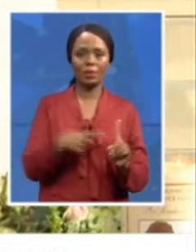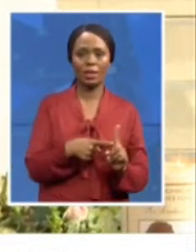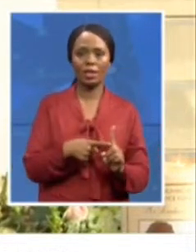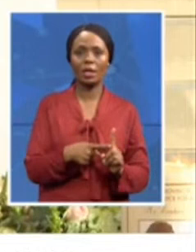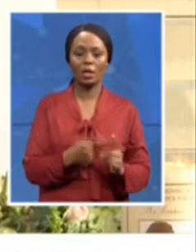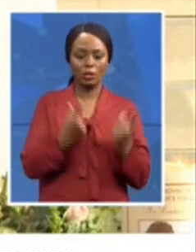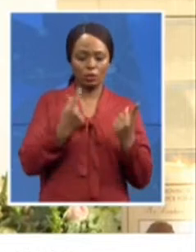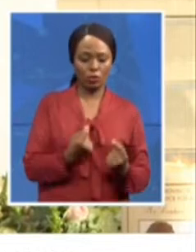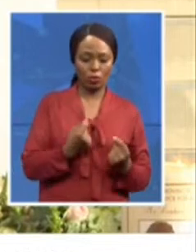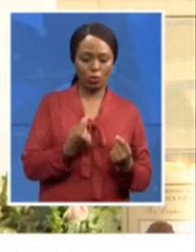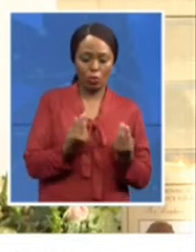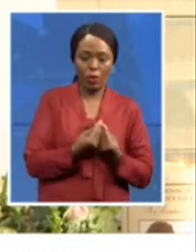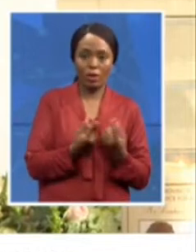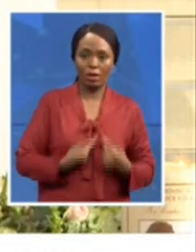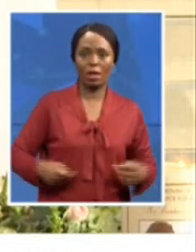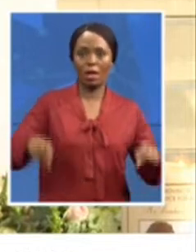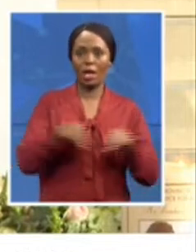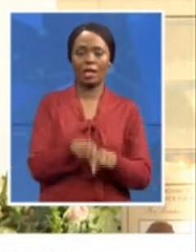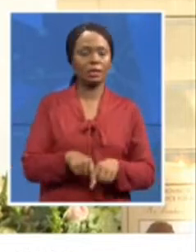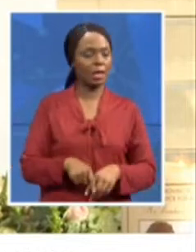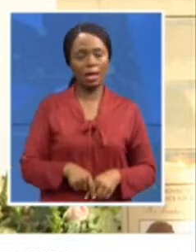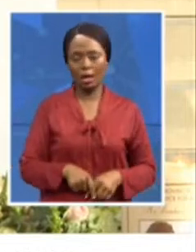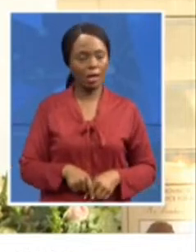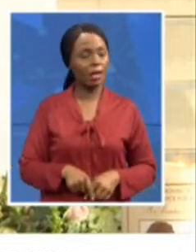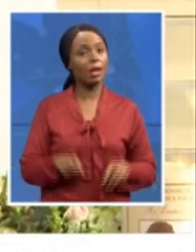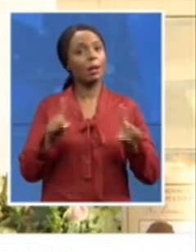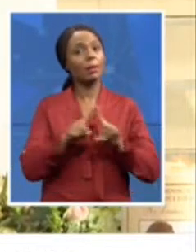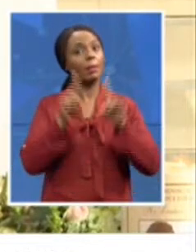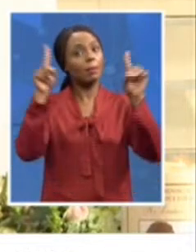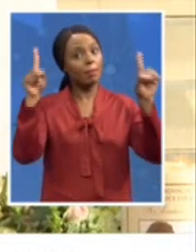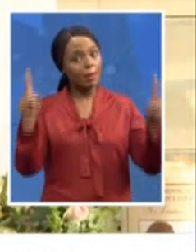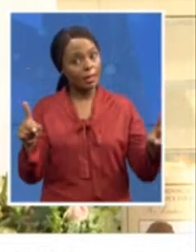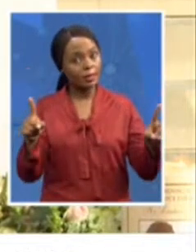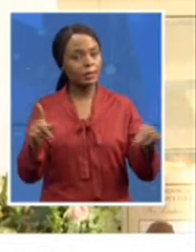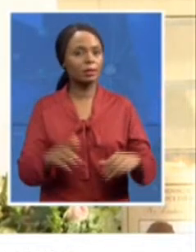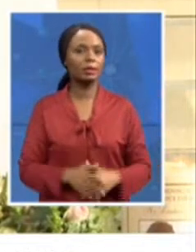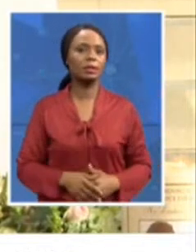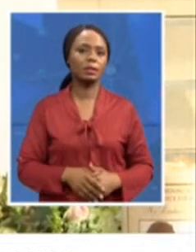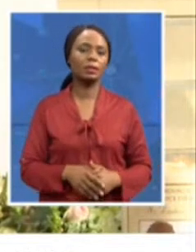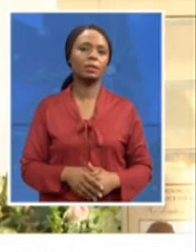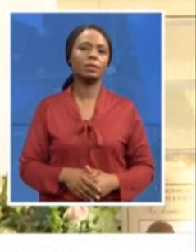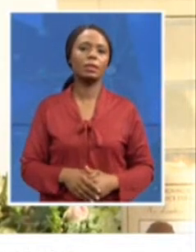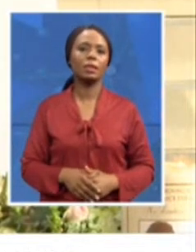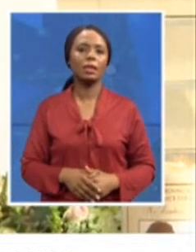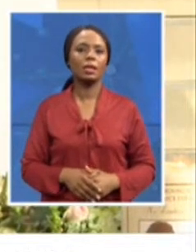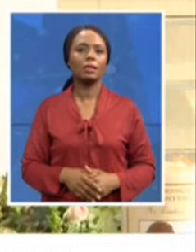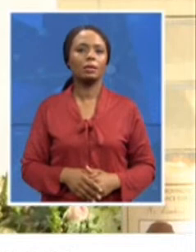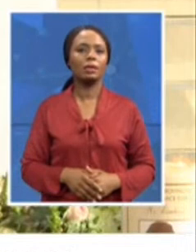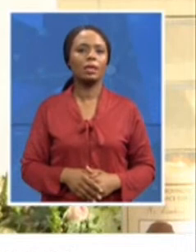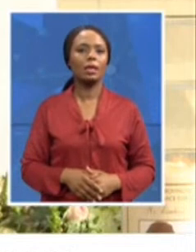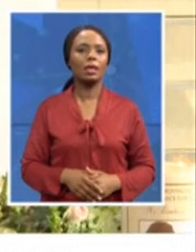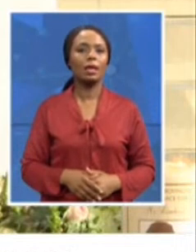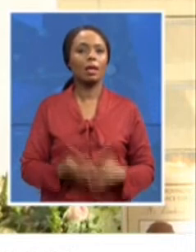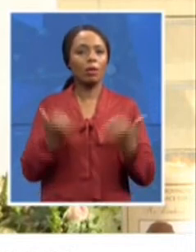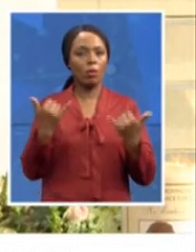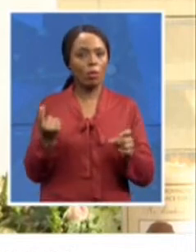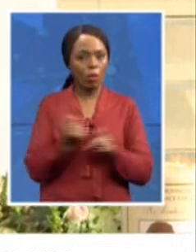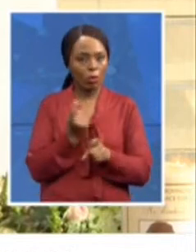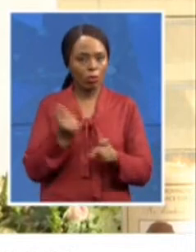But dare you buy anything of inferior quality, you would get the full wrath of our